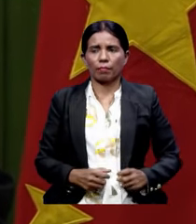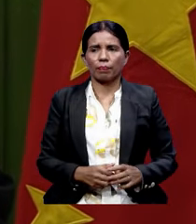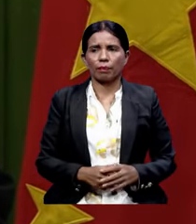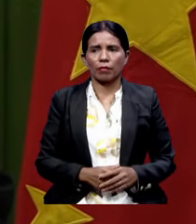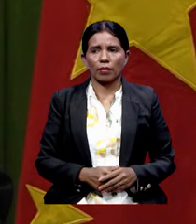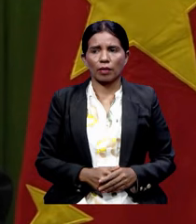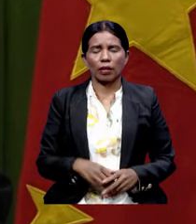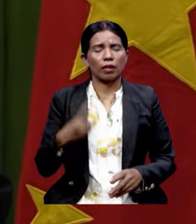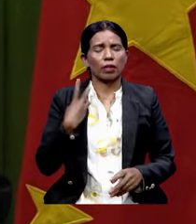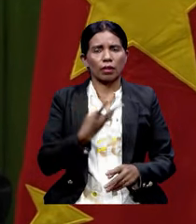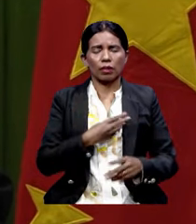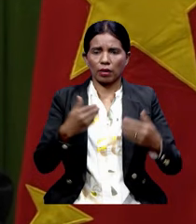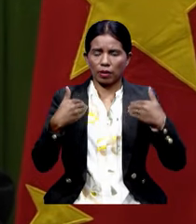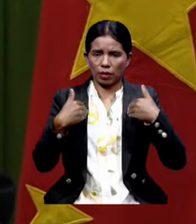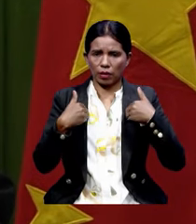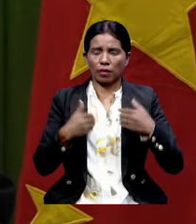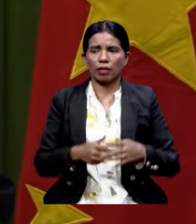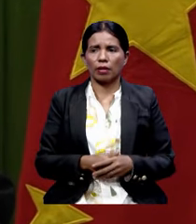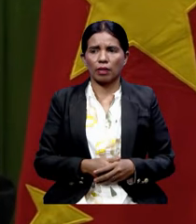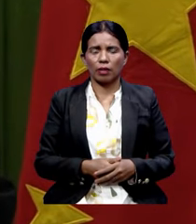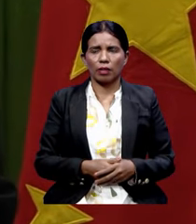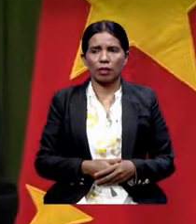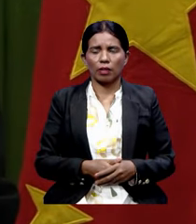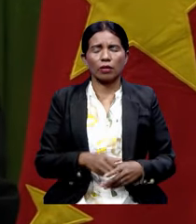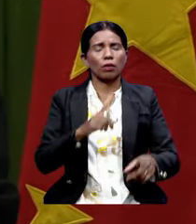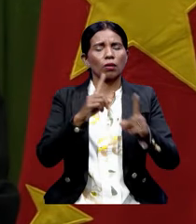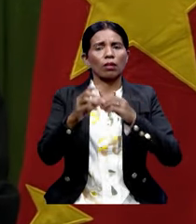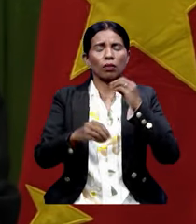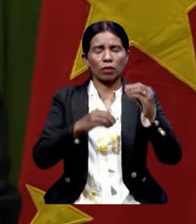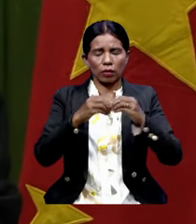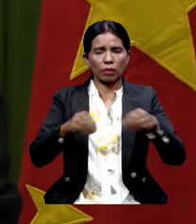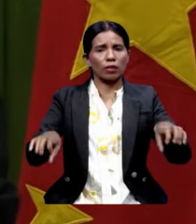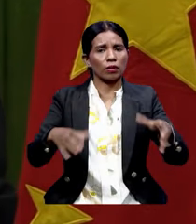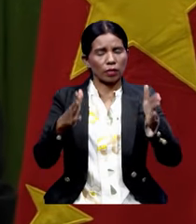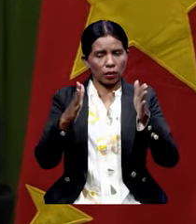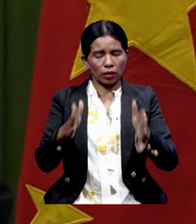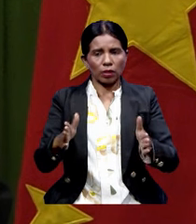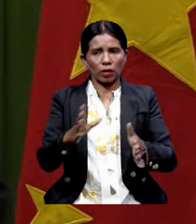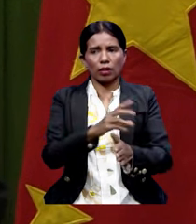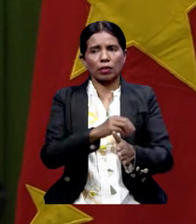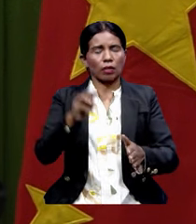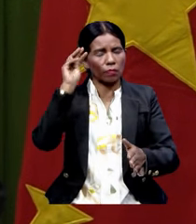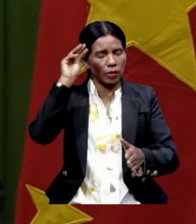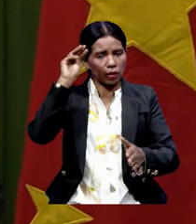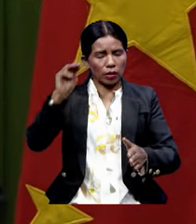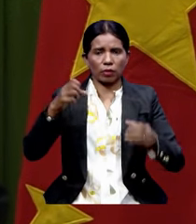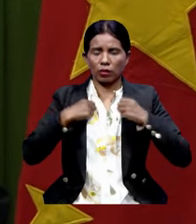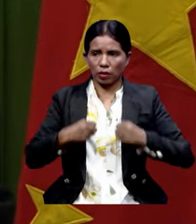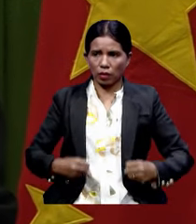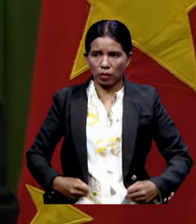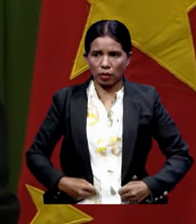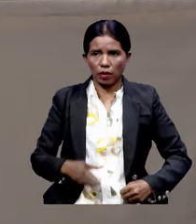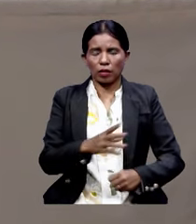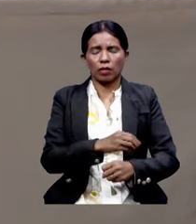As we have heard, after talking to health professionals, the Minister of Health and senior